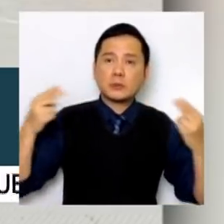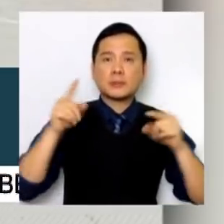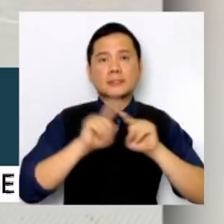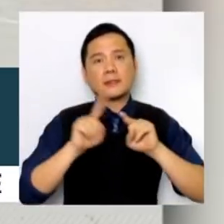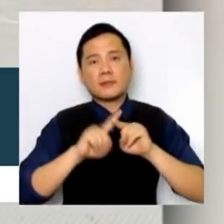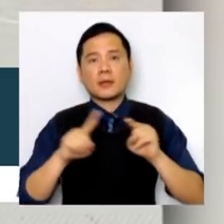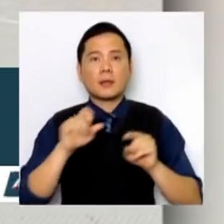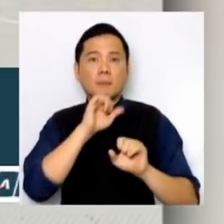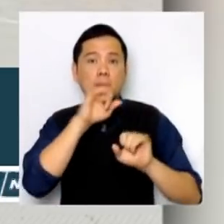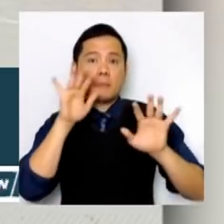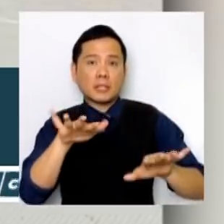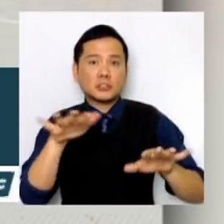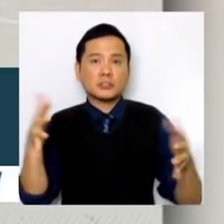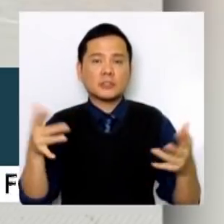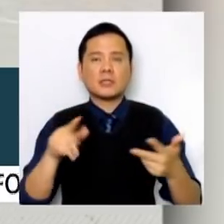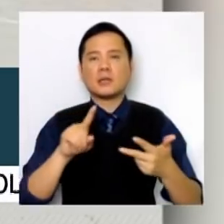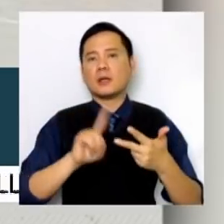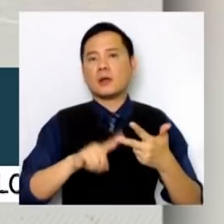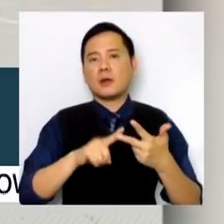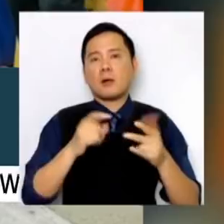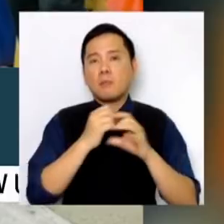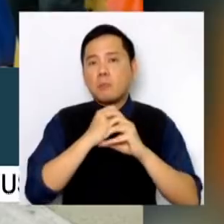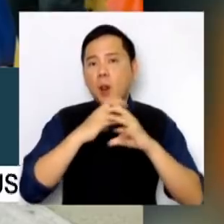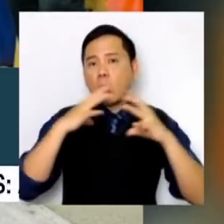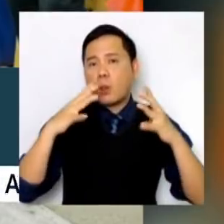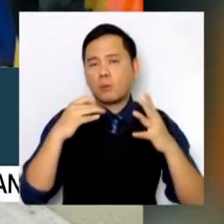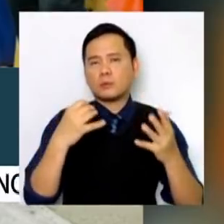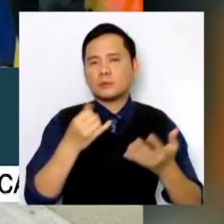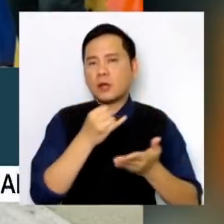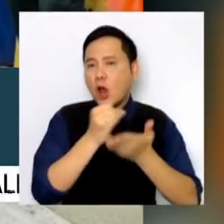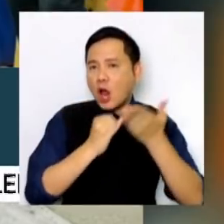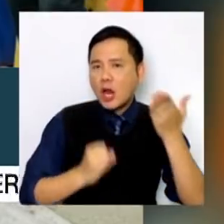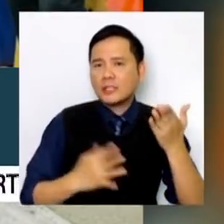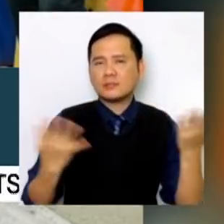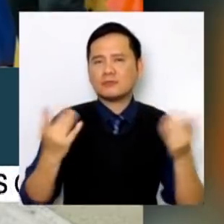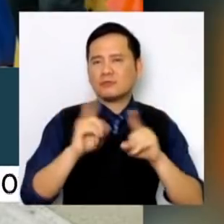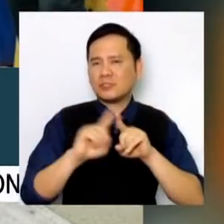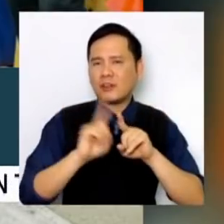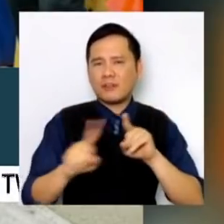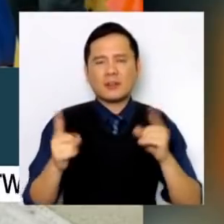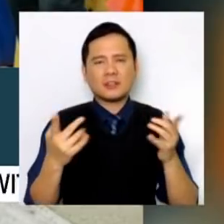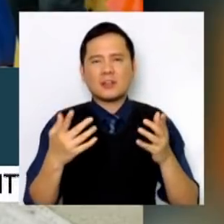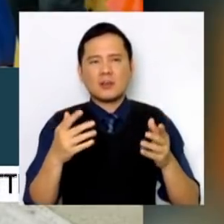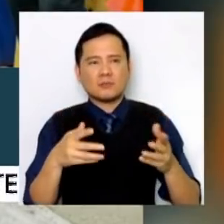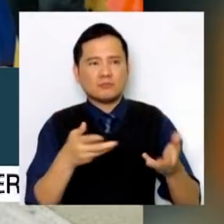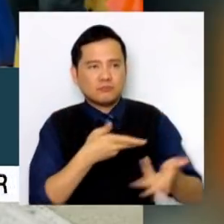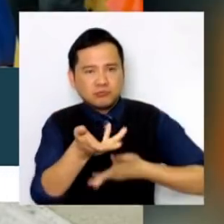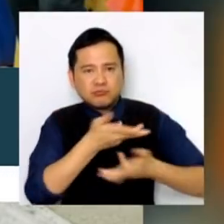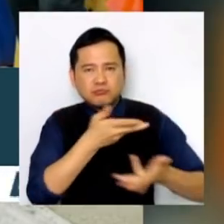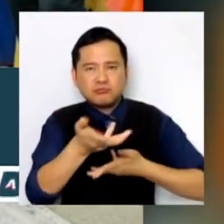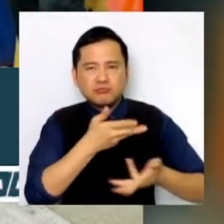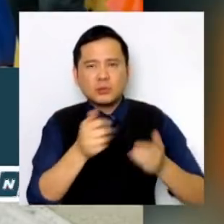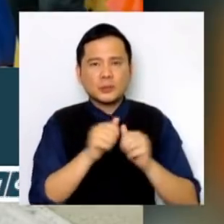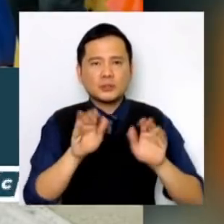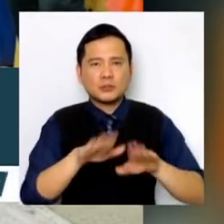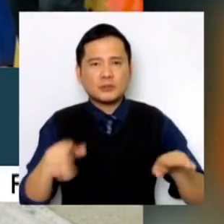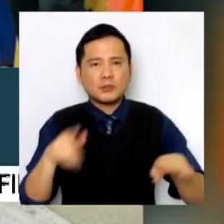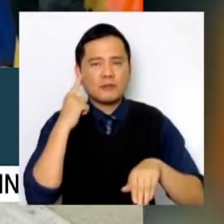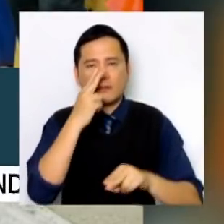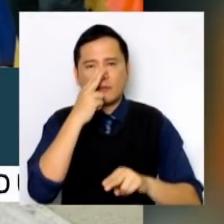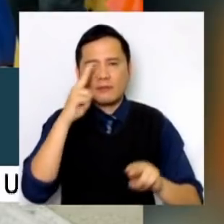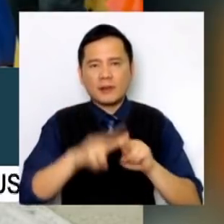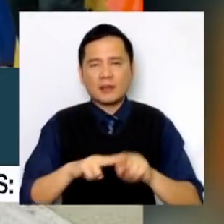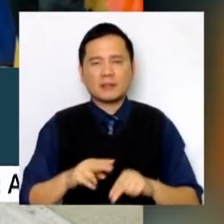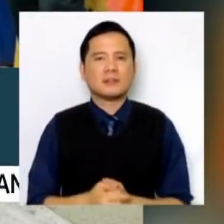magicians and balloon artists, entertain children here at the Phil Oil Flying V Center vaccination site. Coloring sheets are